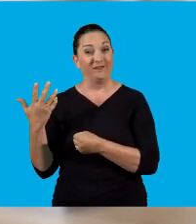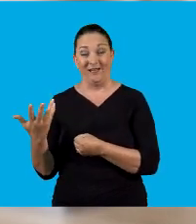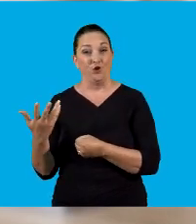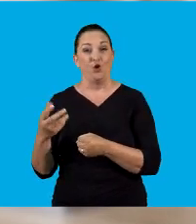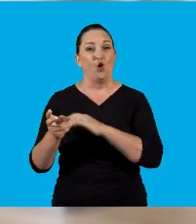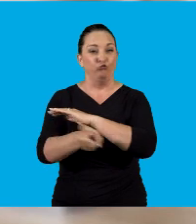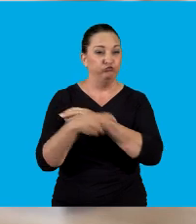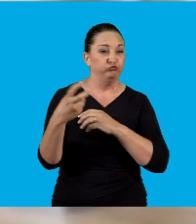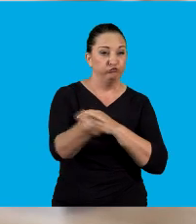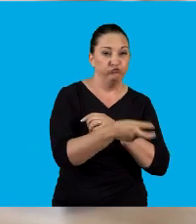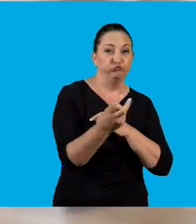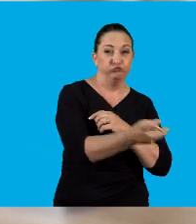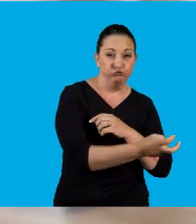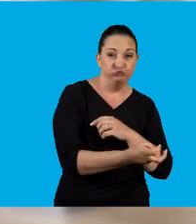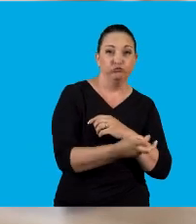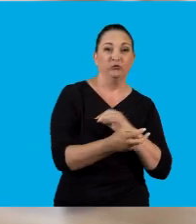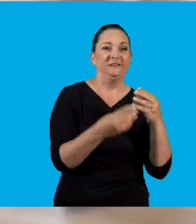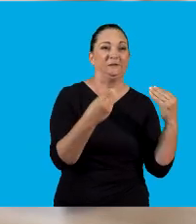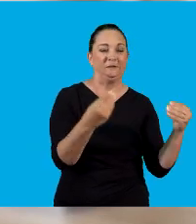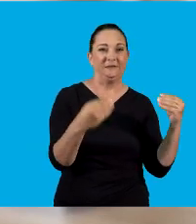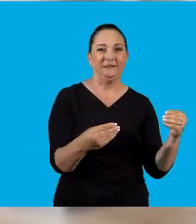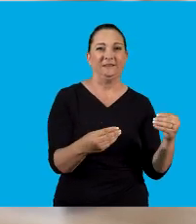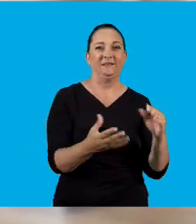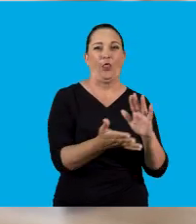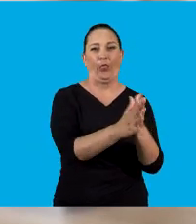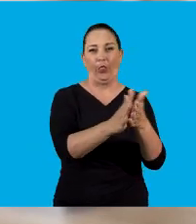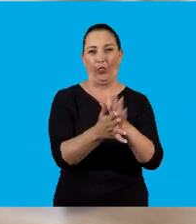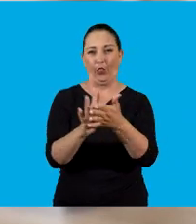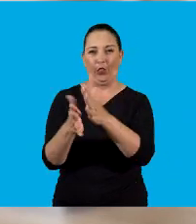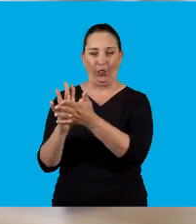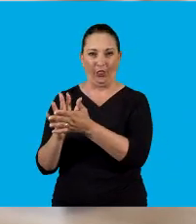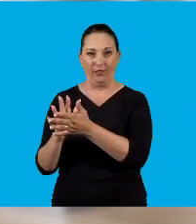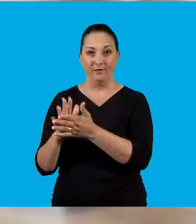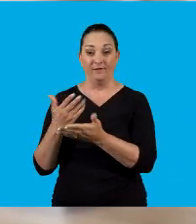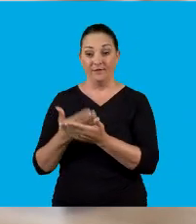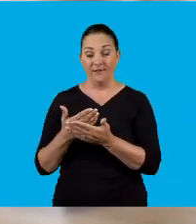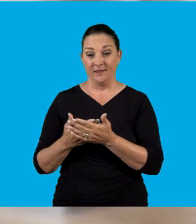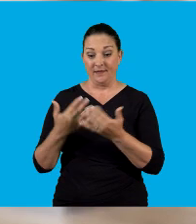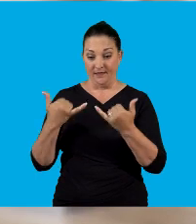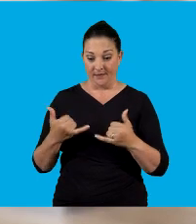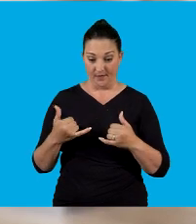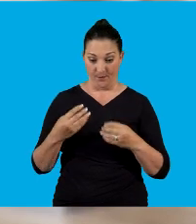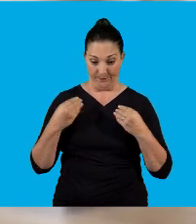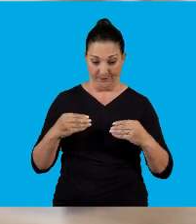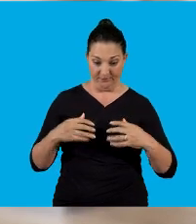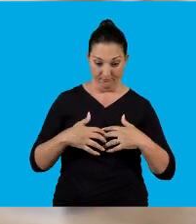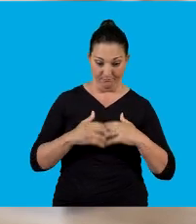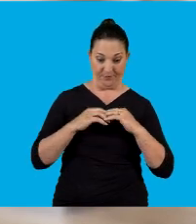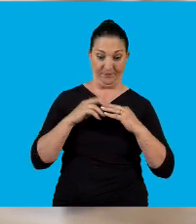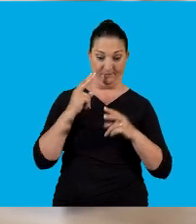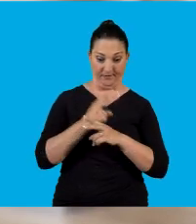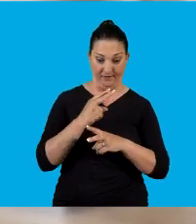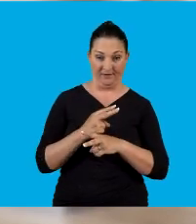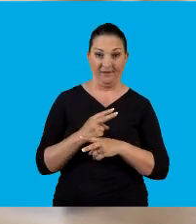end up vandalizing businesses. So it becomes difficult for businesses in townships to go back to the same financial position that they were